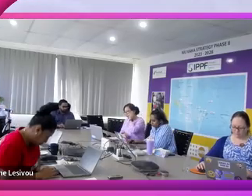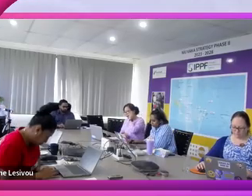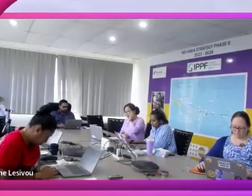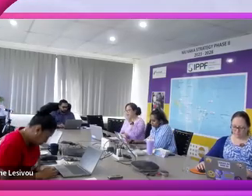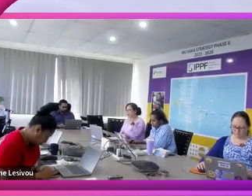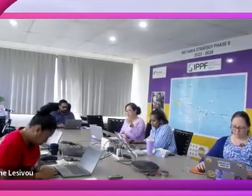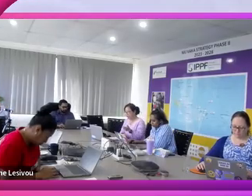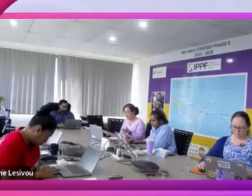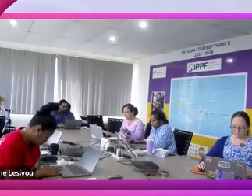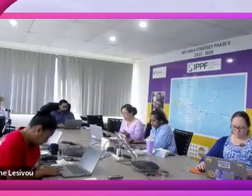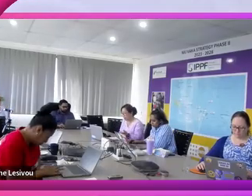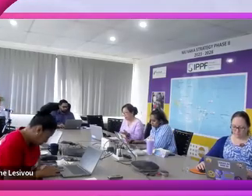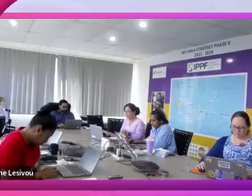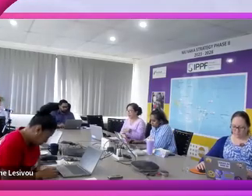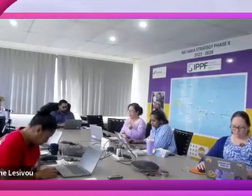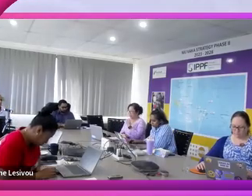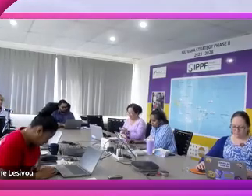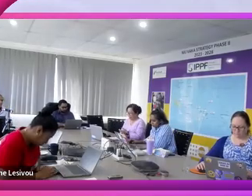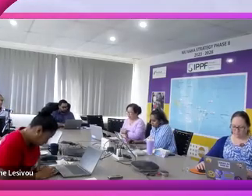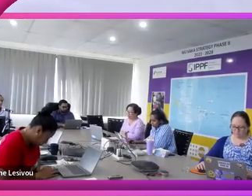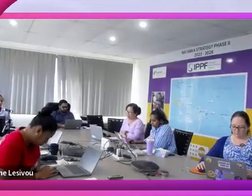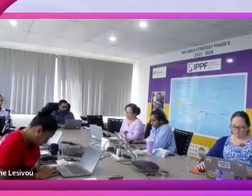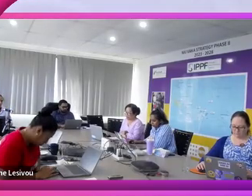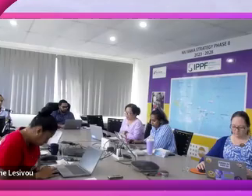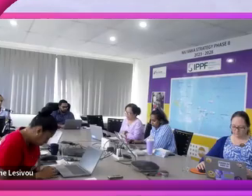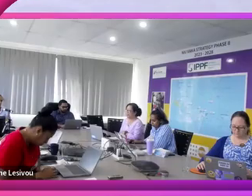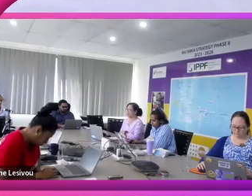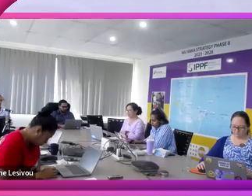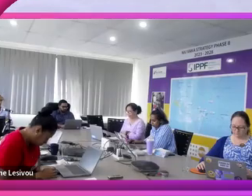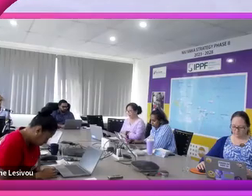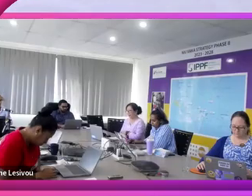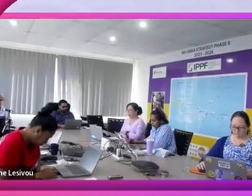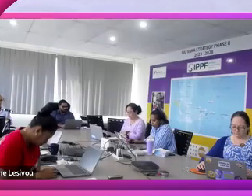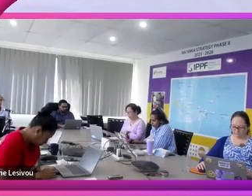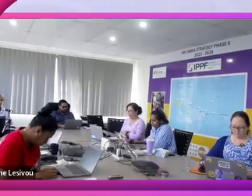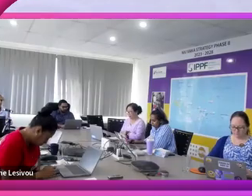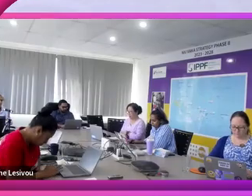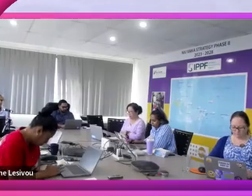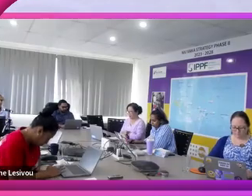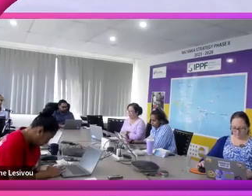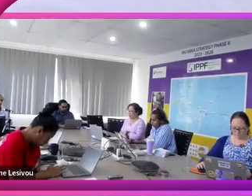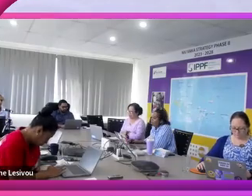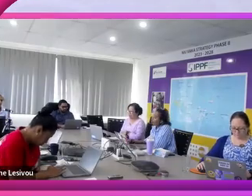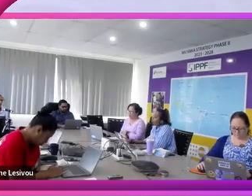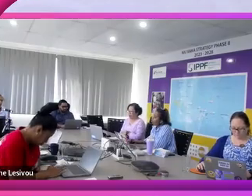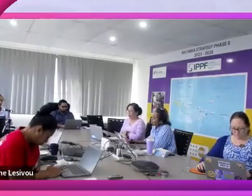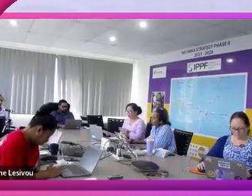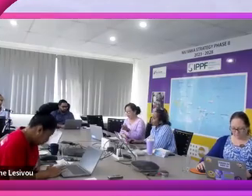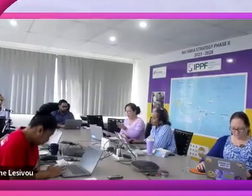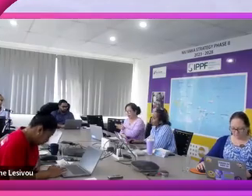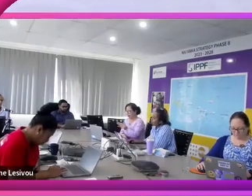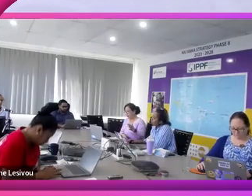I use family planning. Family planning is a process. Contraception is a method. It's a tool that you use. We